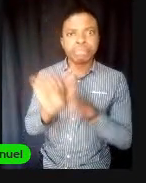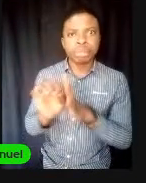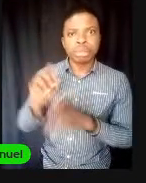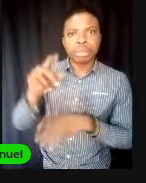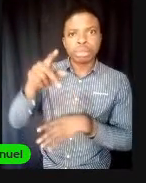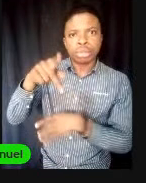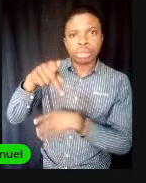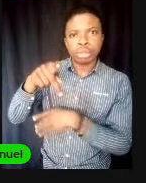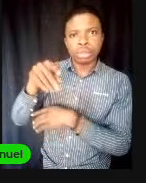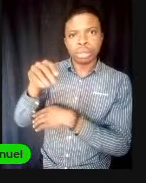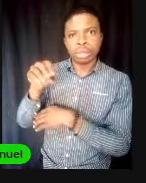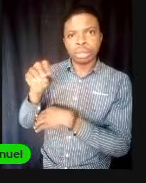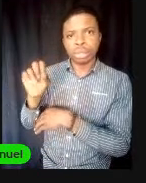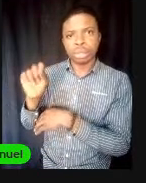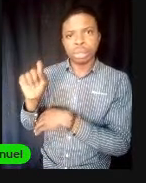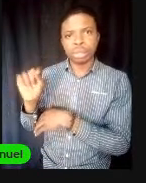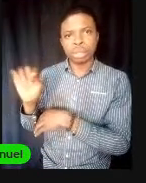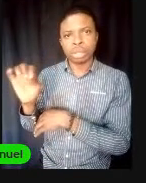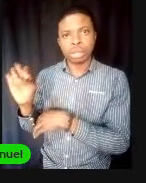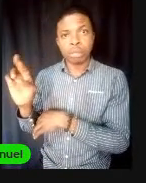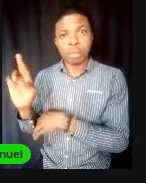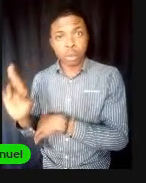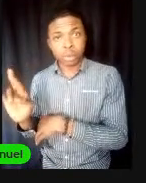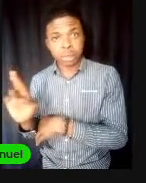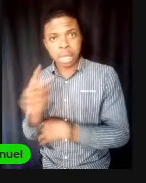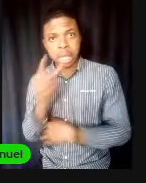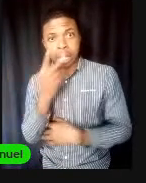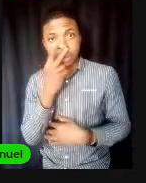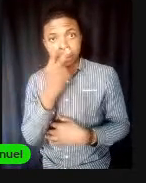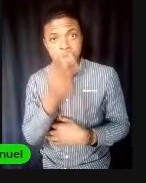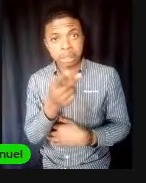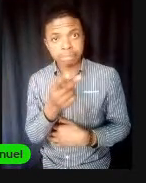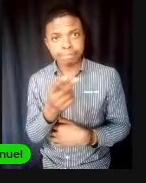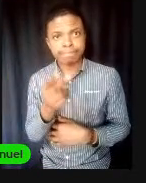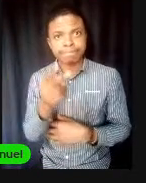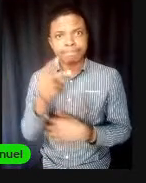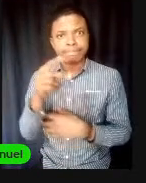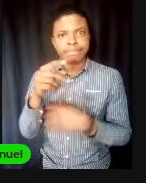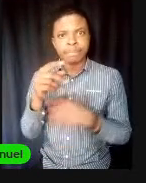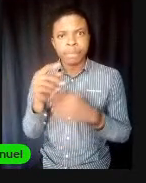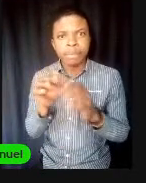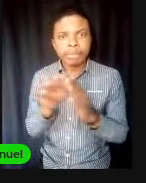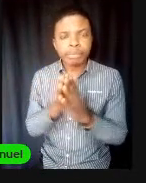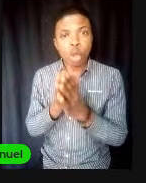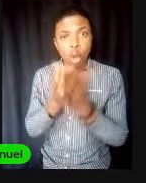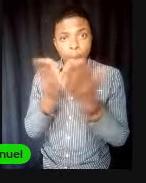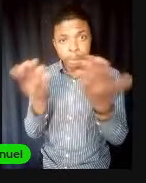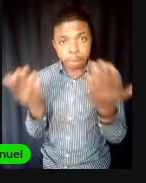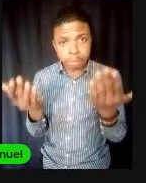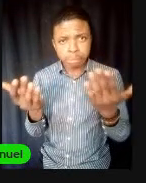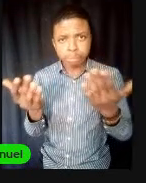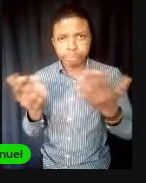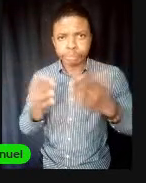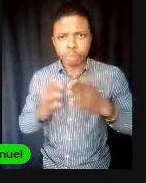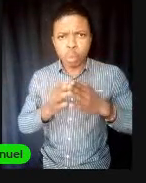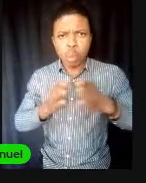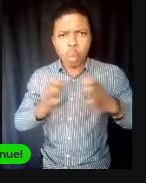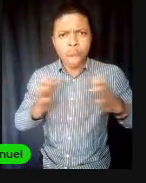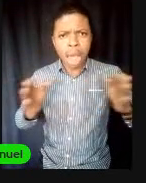it's wide. You see it's wide. It's like a poster. Then inside you have something like a